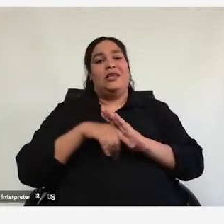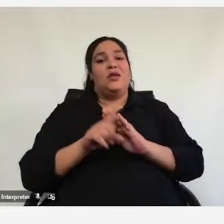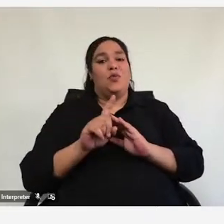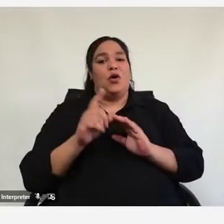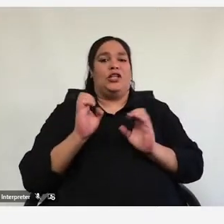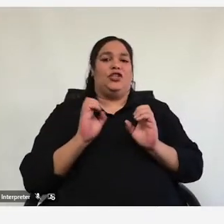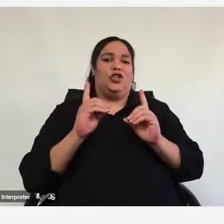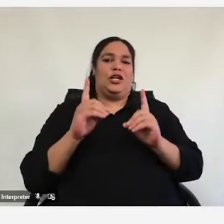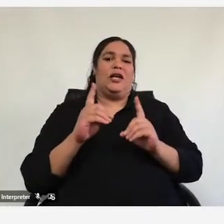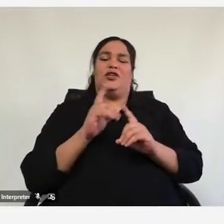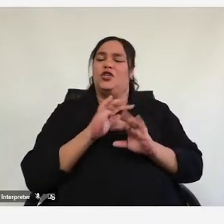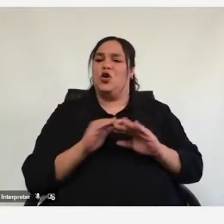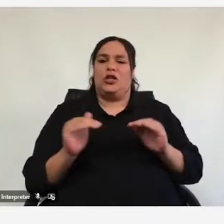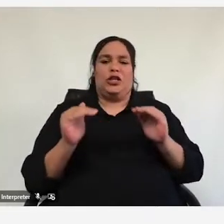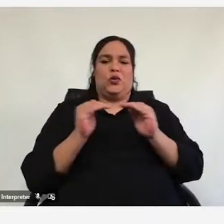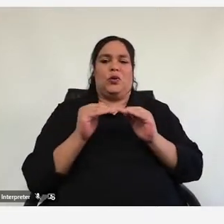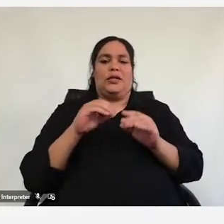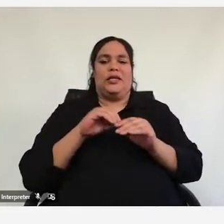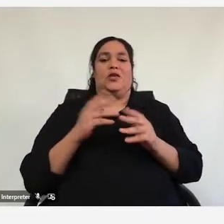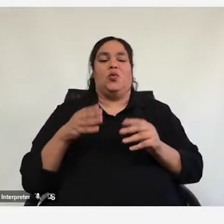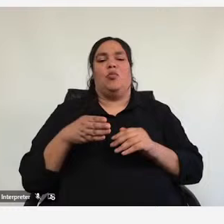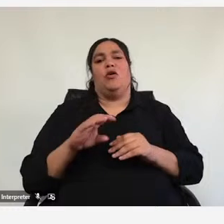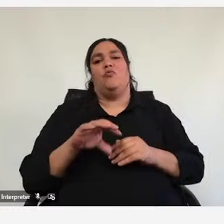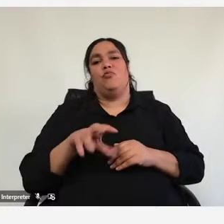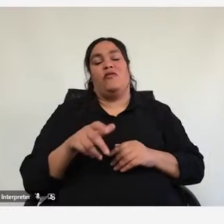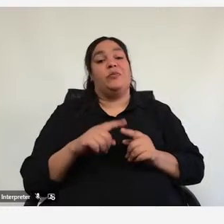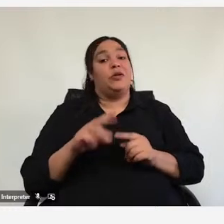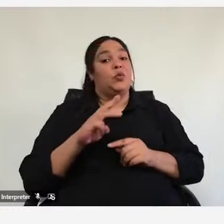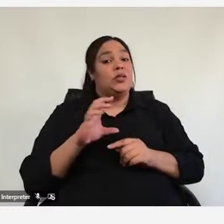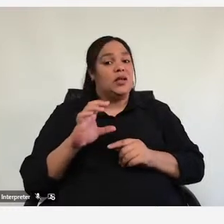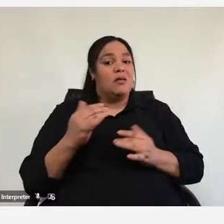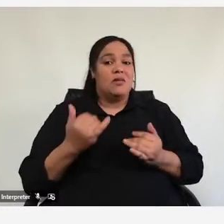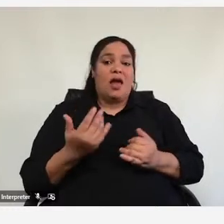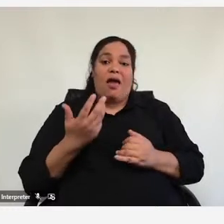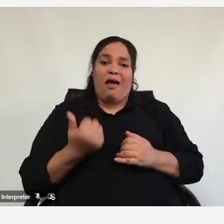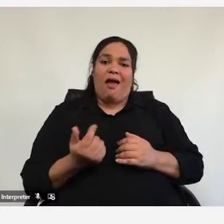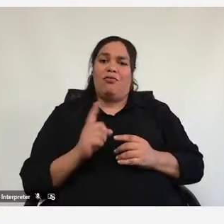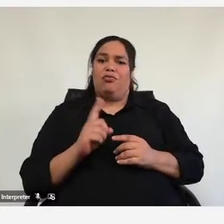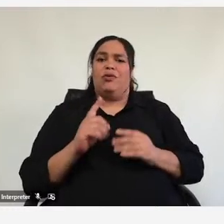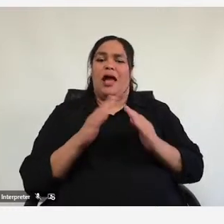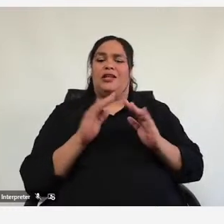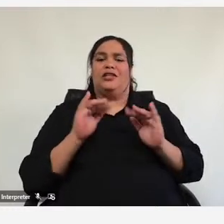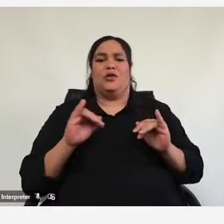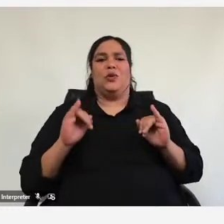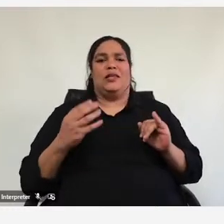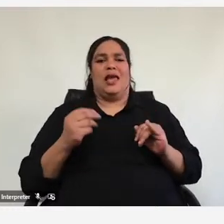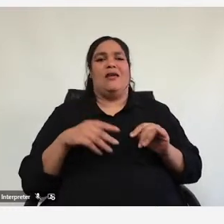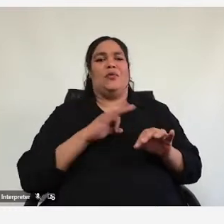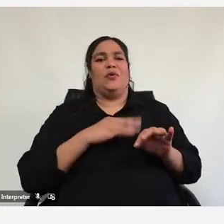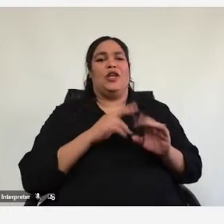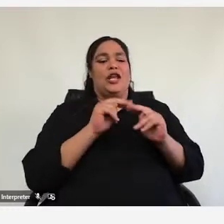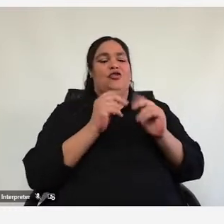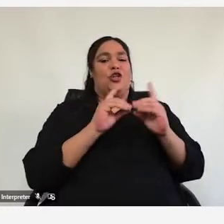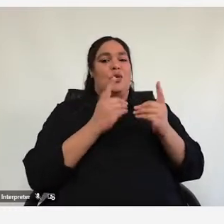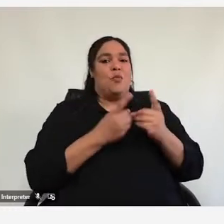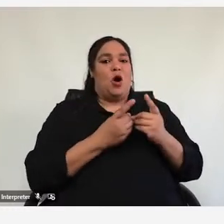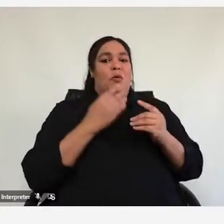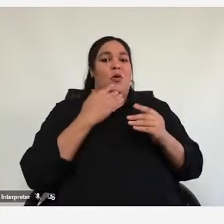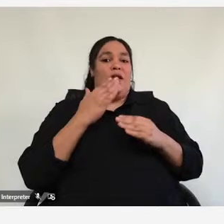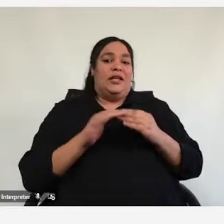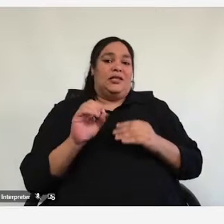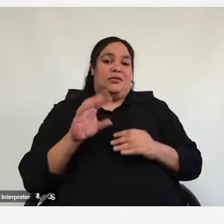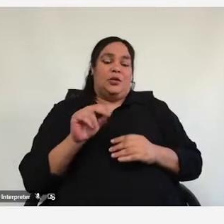educational inequities in the province. The Western Cape is currently facing a housing crisis, according to the National Department. By the end of